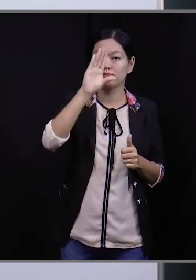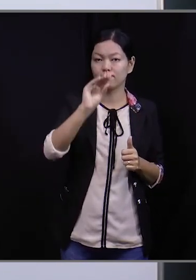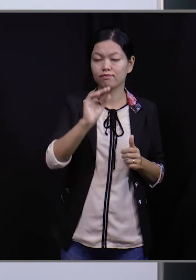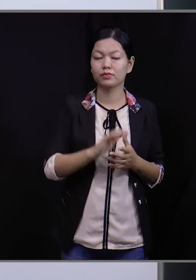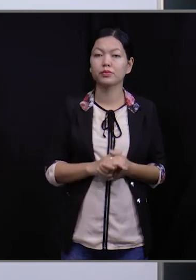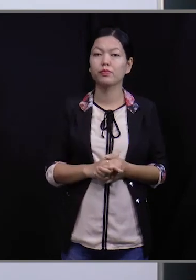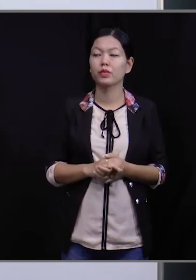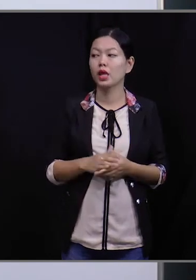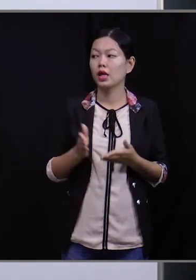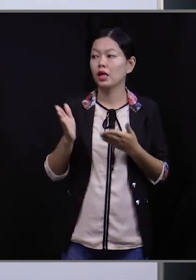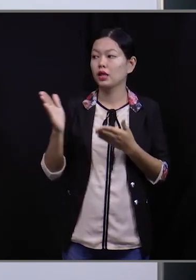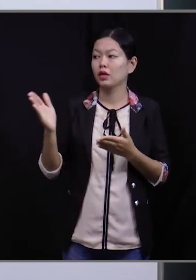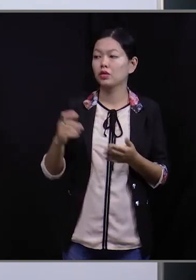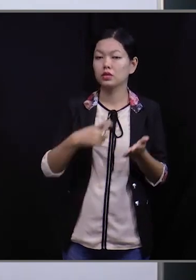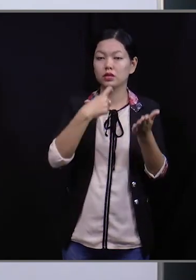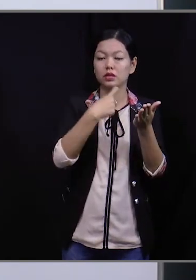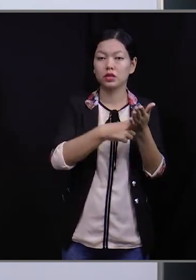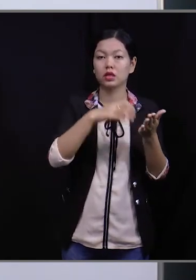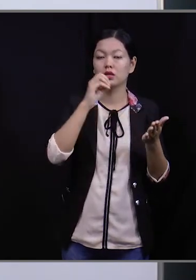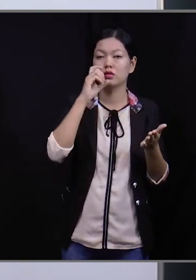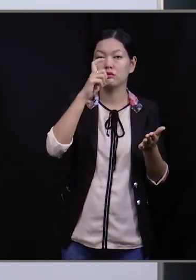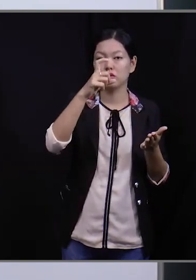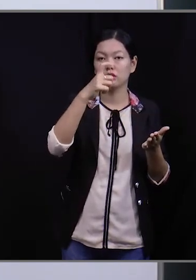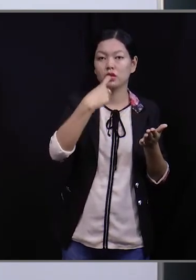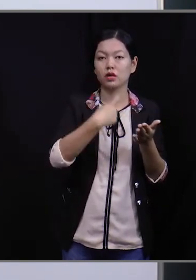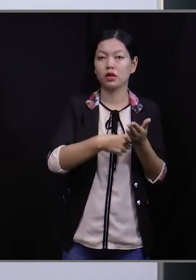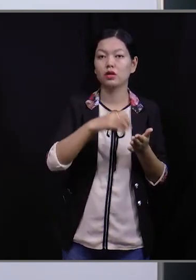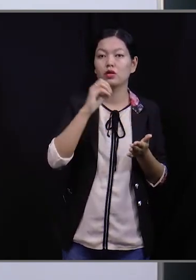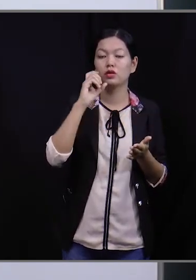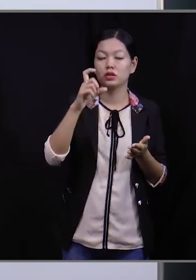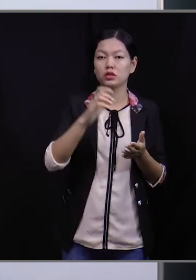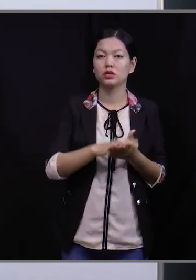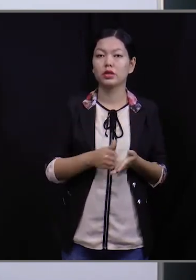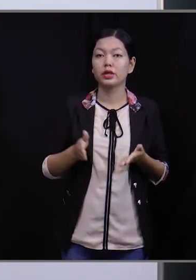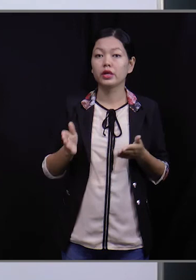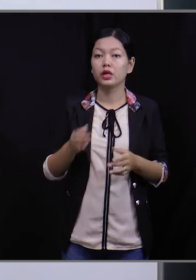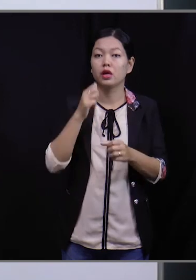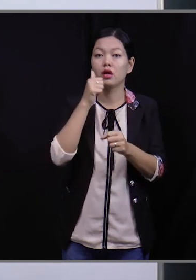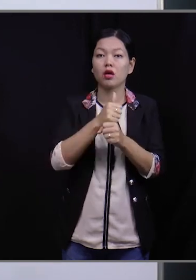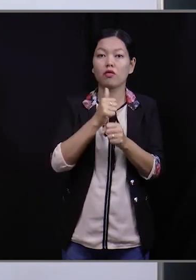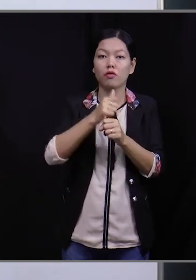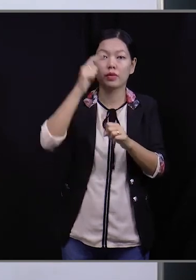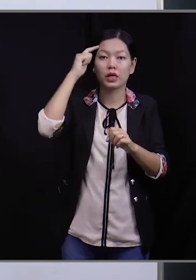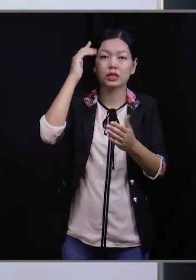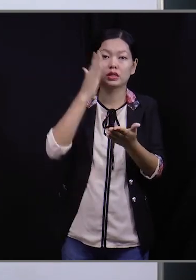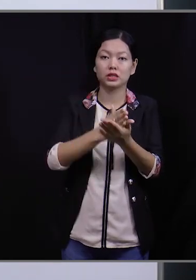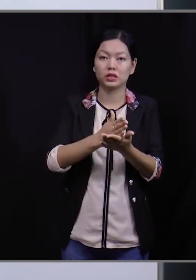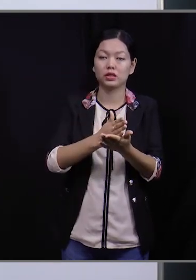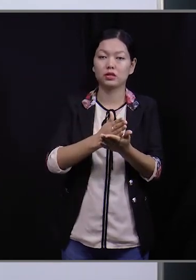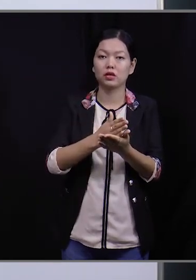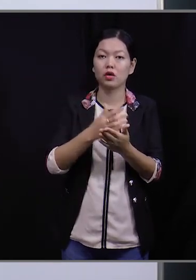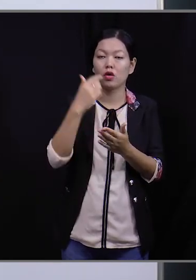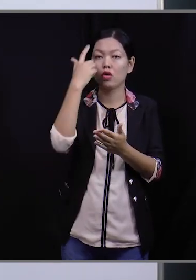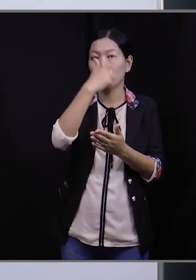means credit quotas. The government decides as to who should get how much and who should not get. Understood?